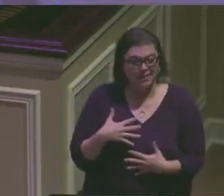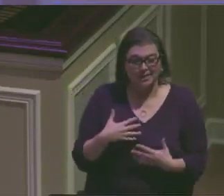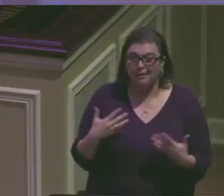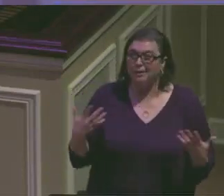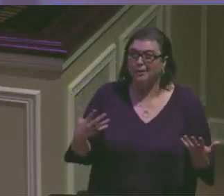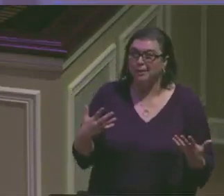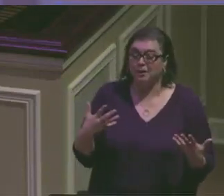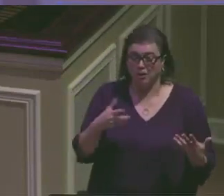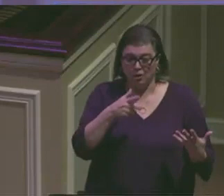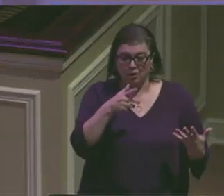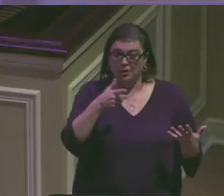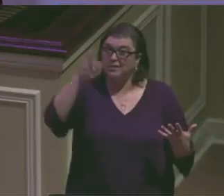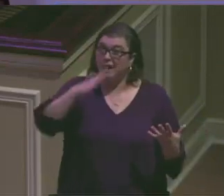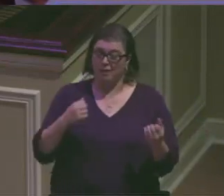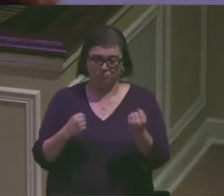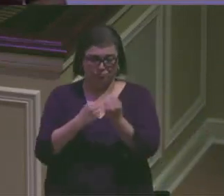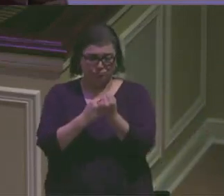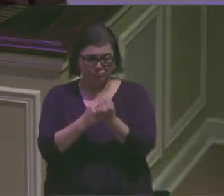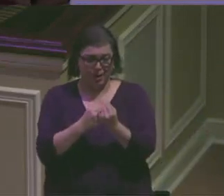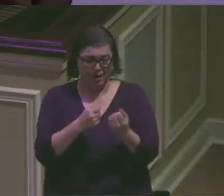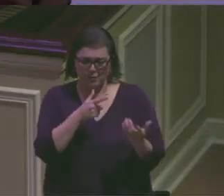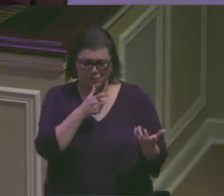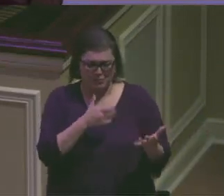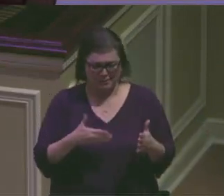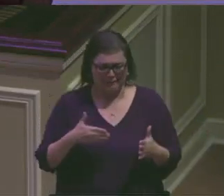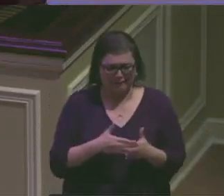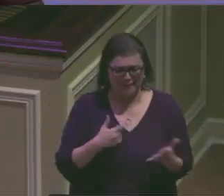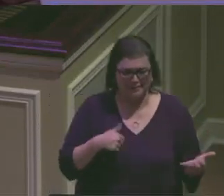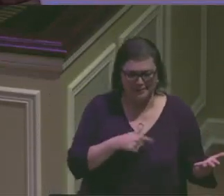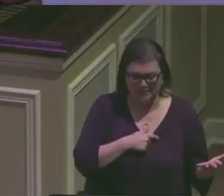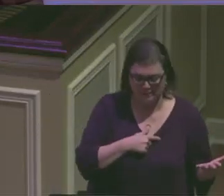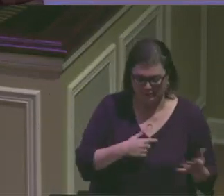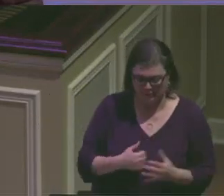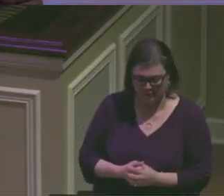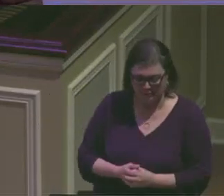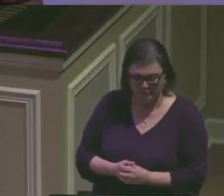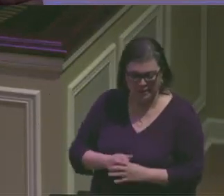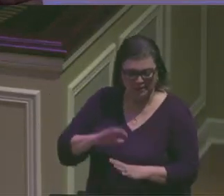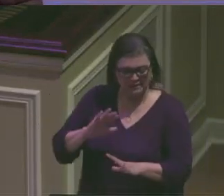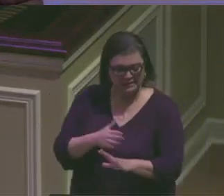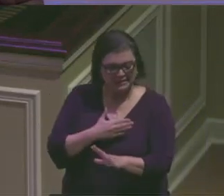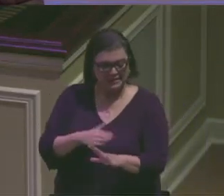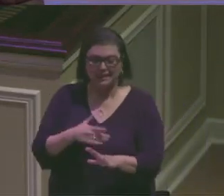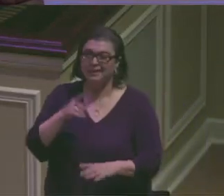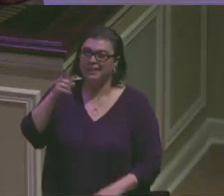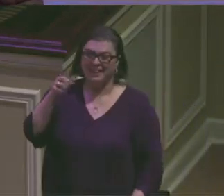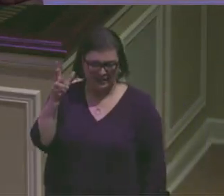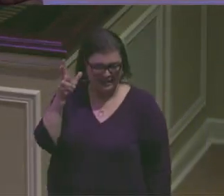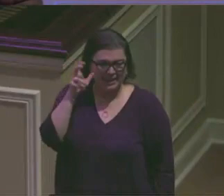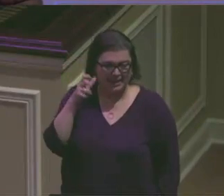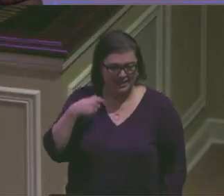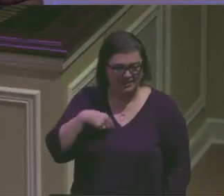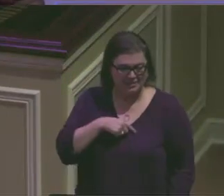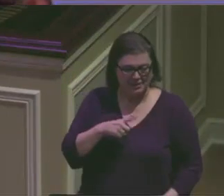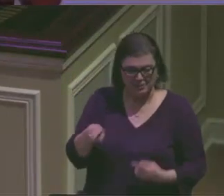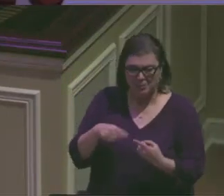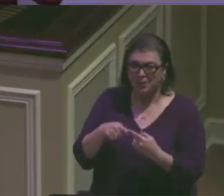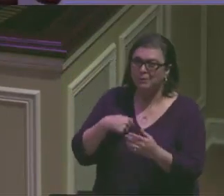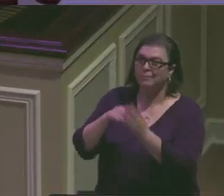who is against us? So let's sing this song we know, "Whom Shall I Fear?" He hears us when we